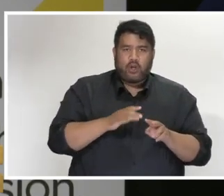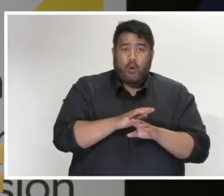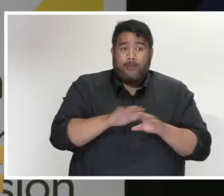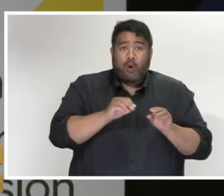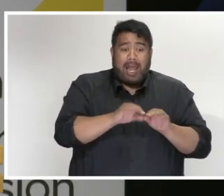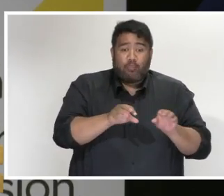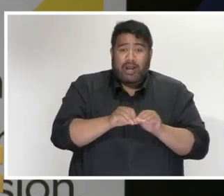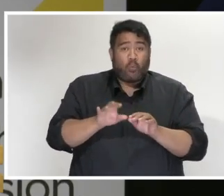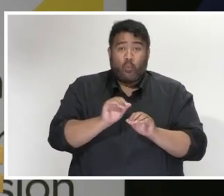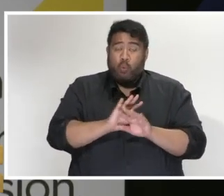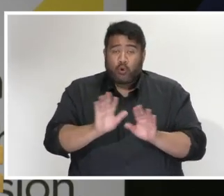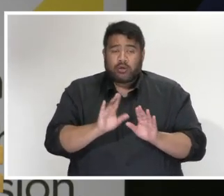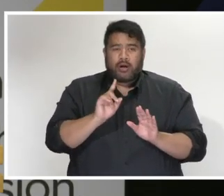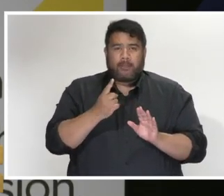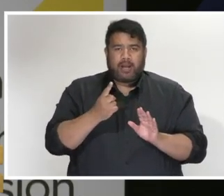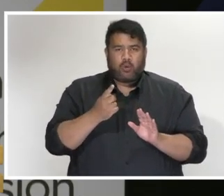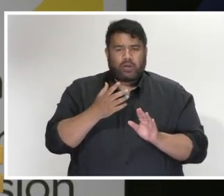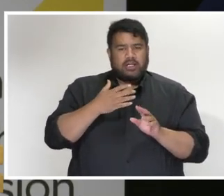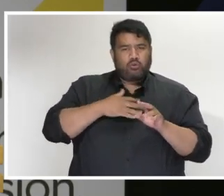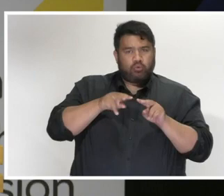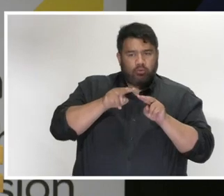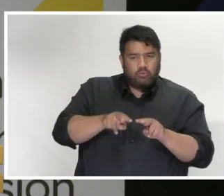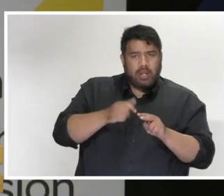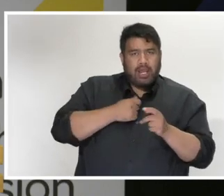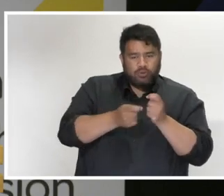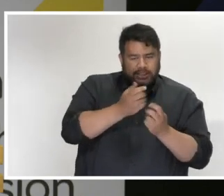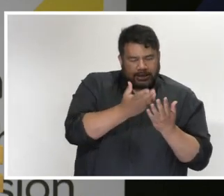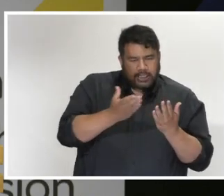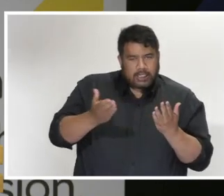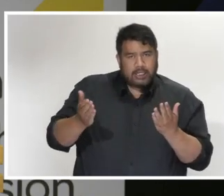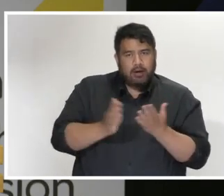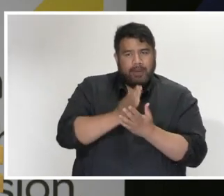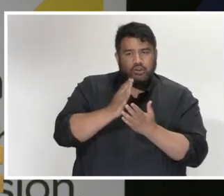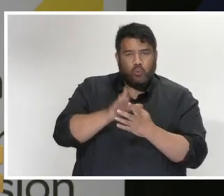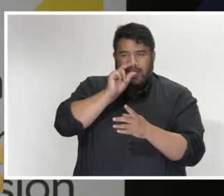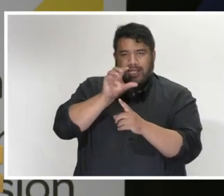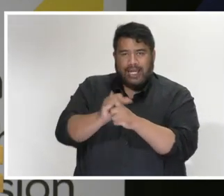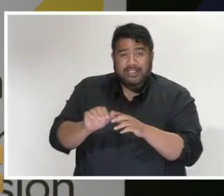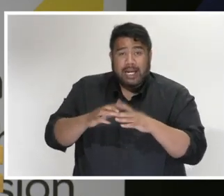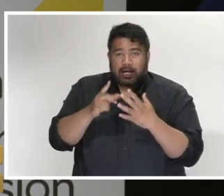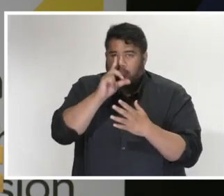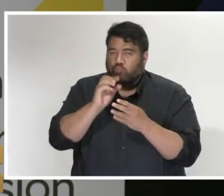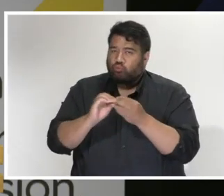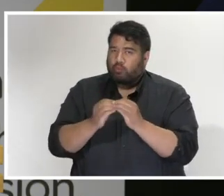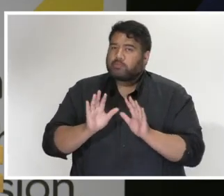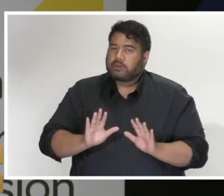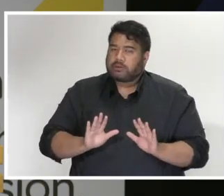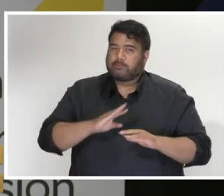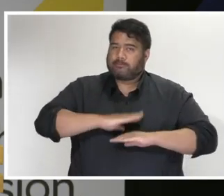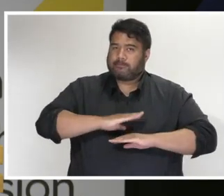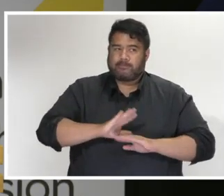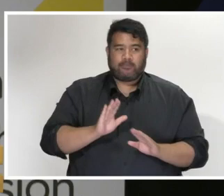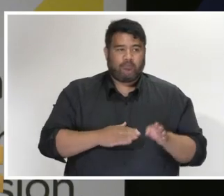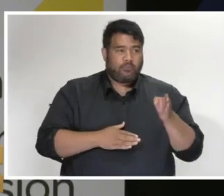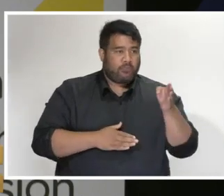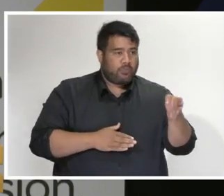look at our testing over the next week or so to make sure that we are identifying any if they are there. What Regions would stay in lockdown. What regions would be more likely to stay in lockdown